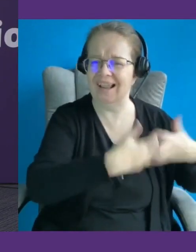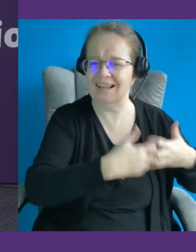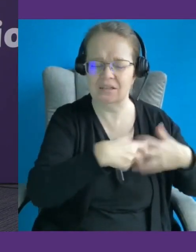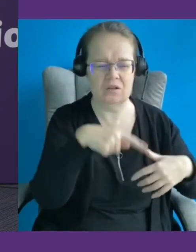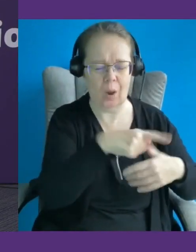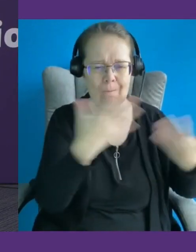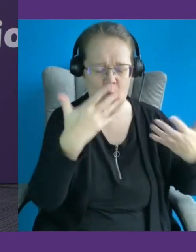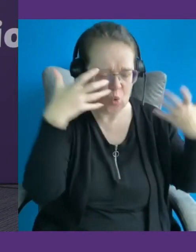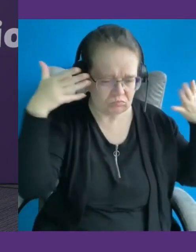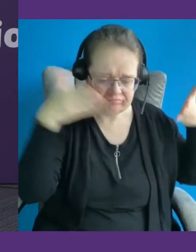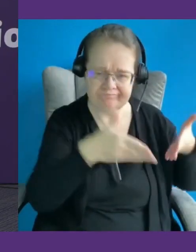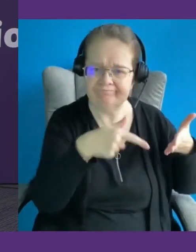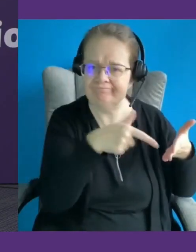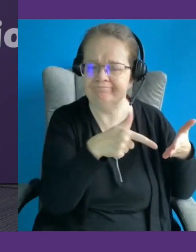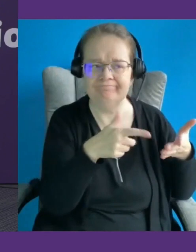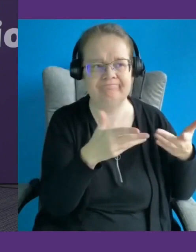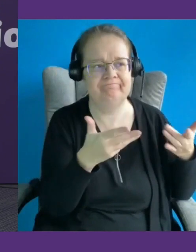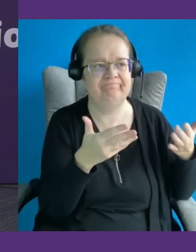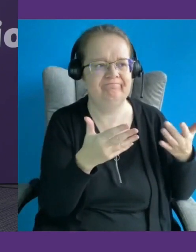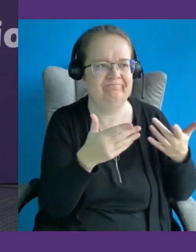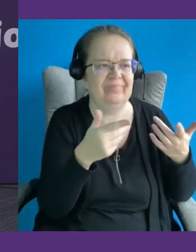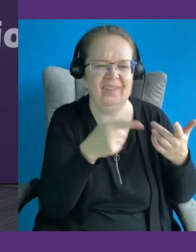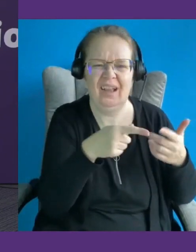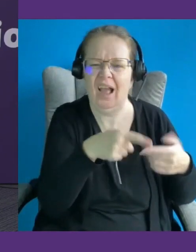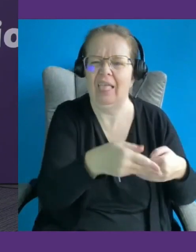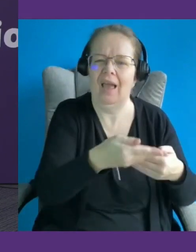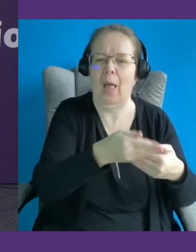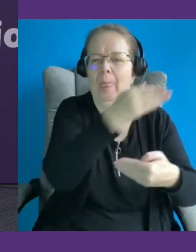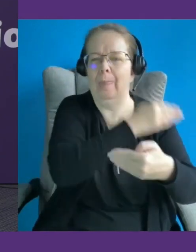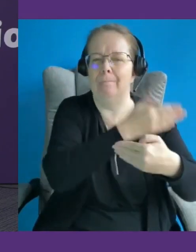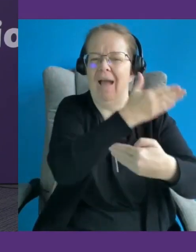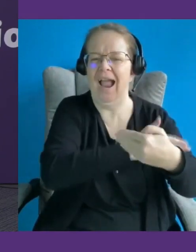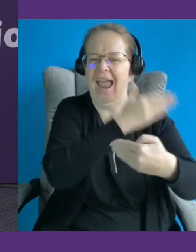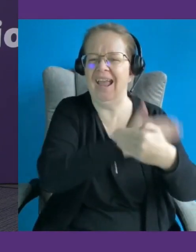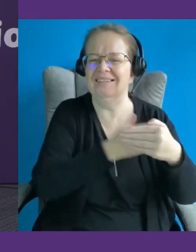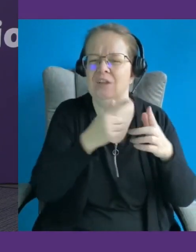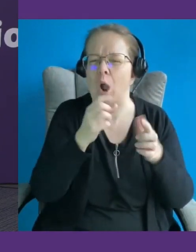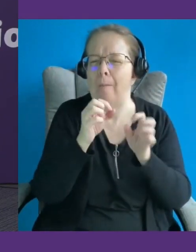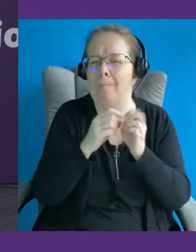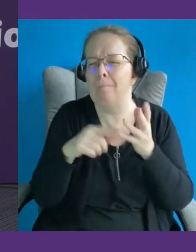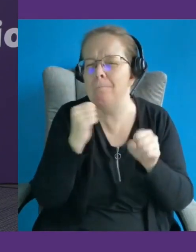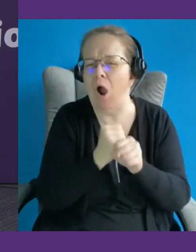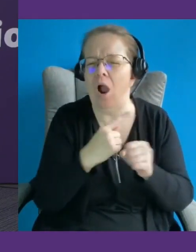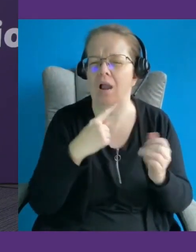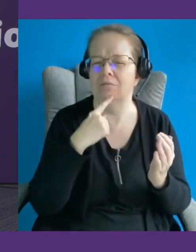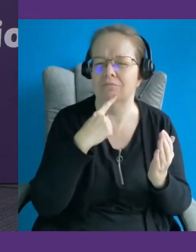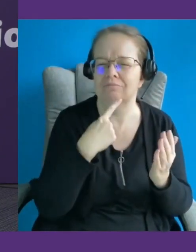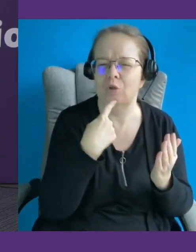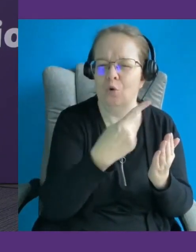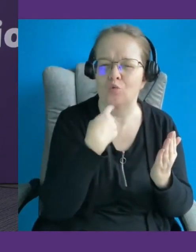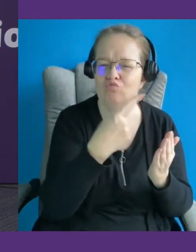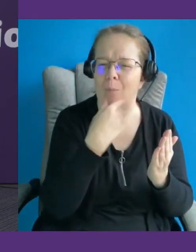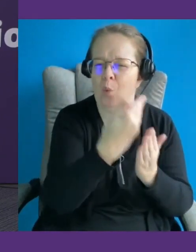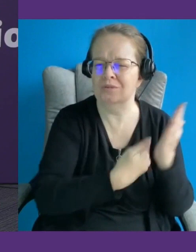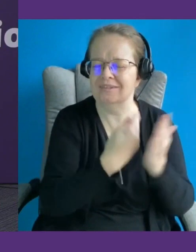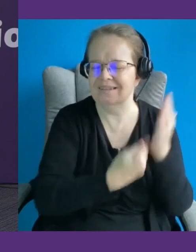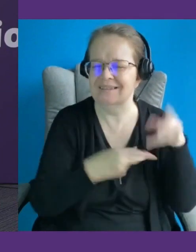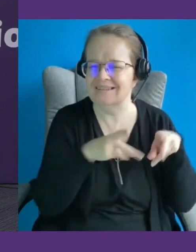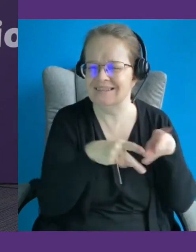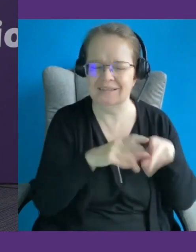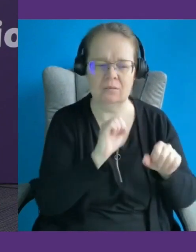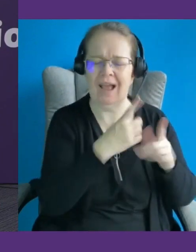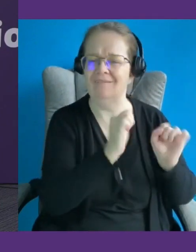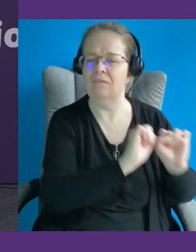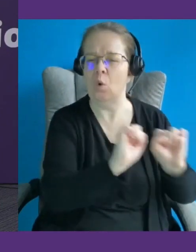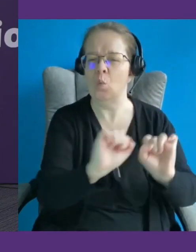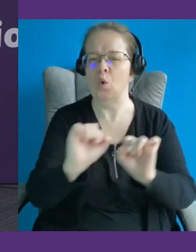into the back-end bug reporting systems, things like that. So everybody has their own things that they work on, and therefore